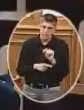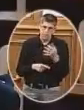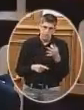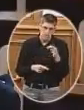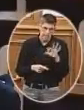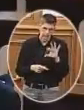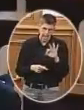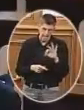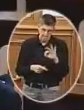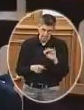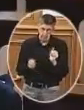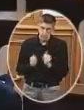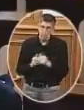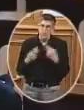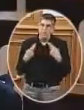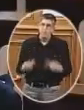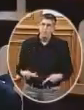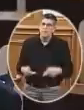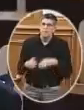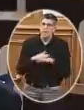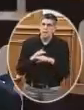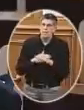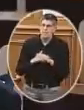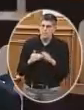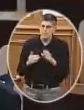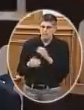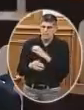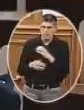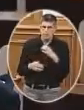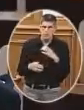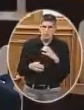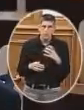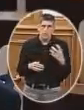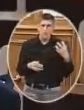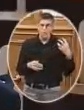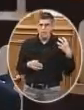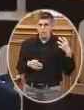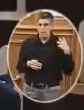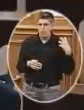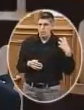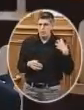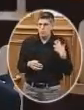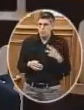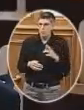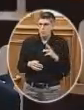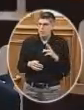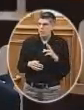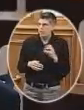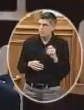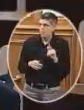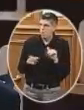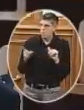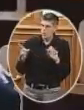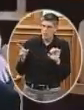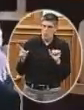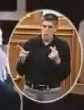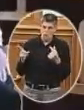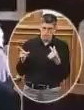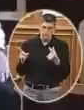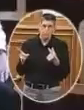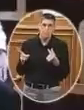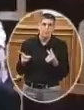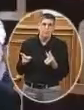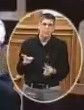Physical Access Committee, and it was chaired by Chairperson Roland Wong. And we had